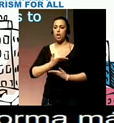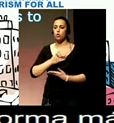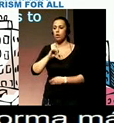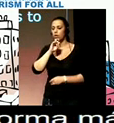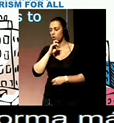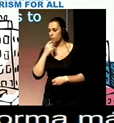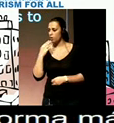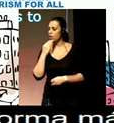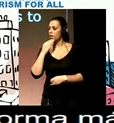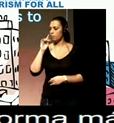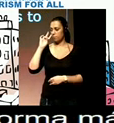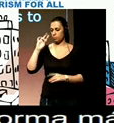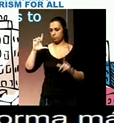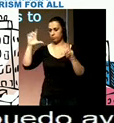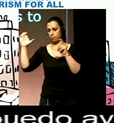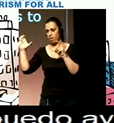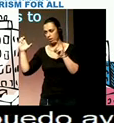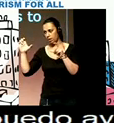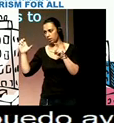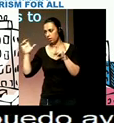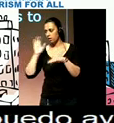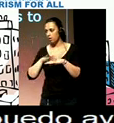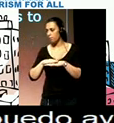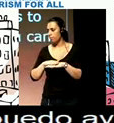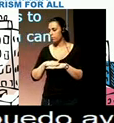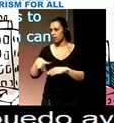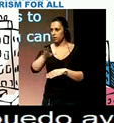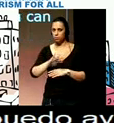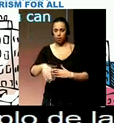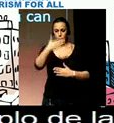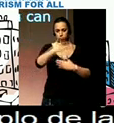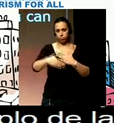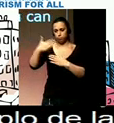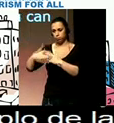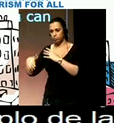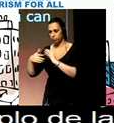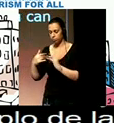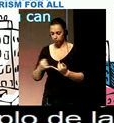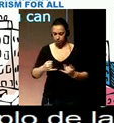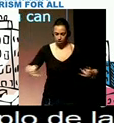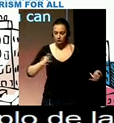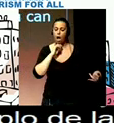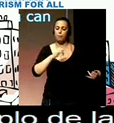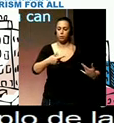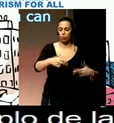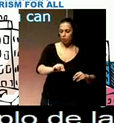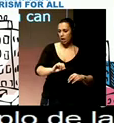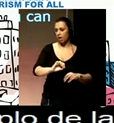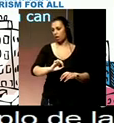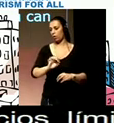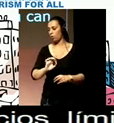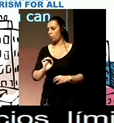help us, as you can see in the image example, for the limits of the spaces,